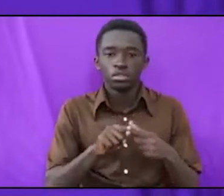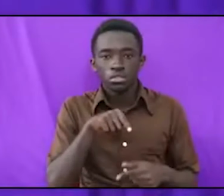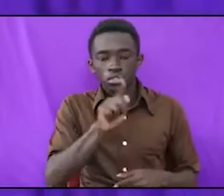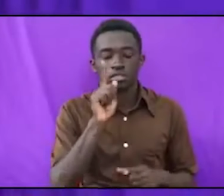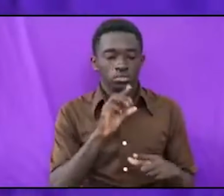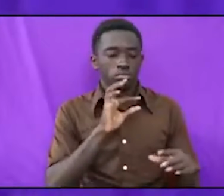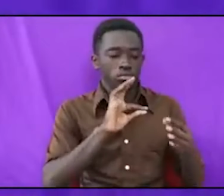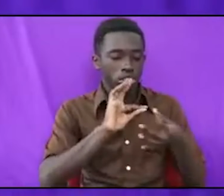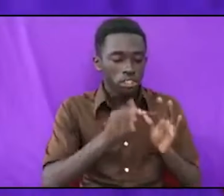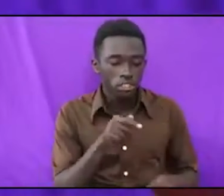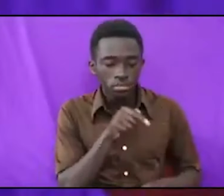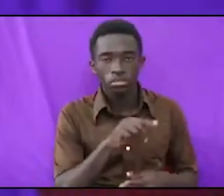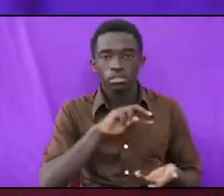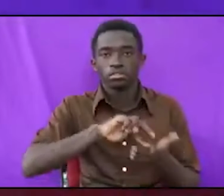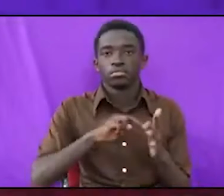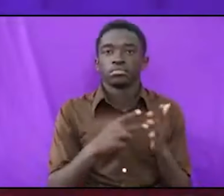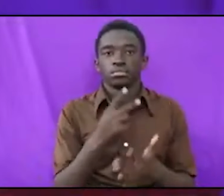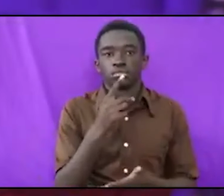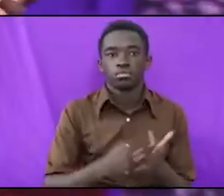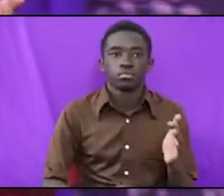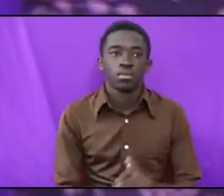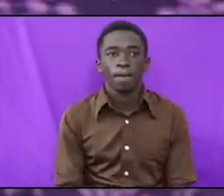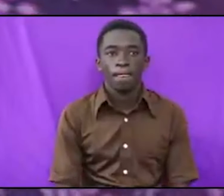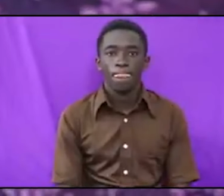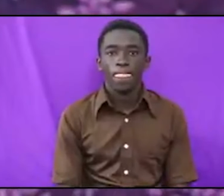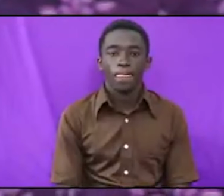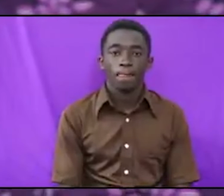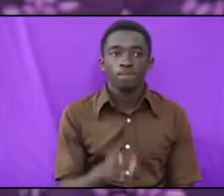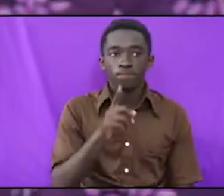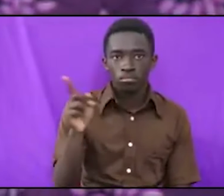dream. Now,